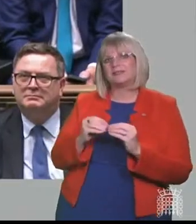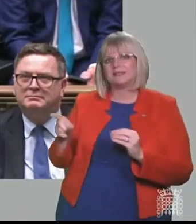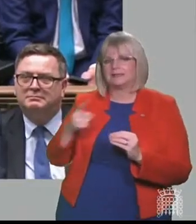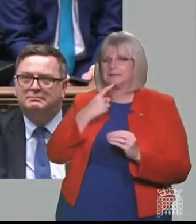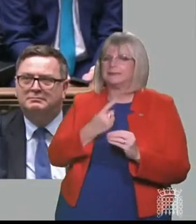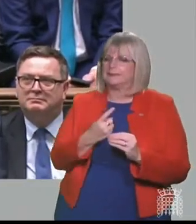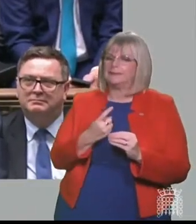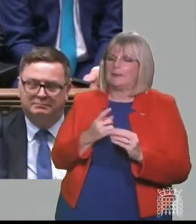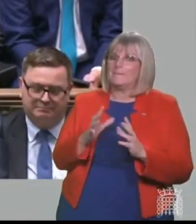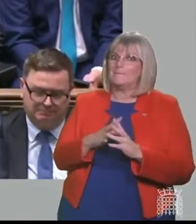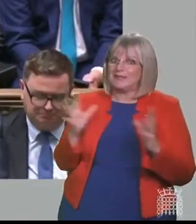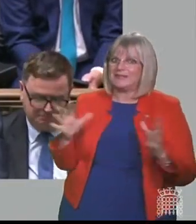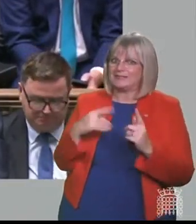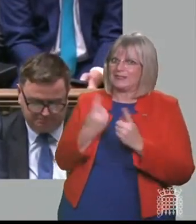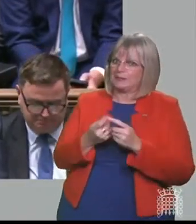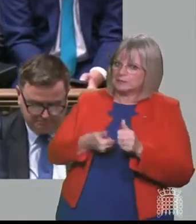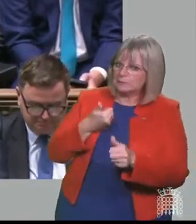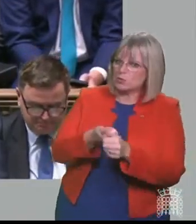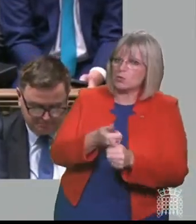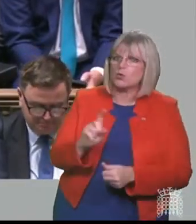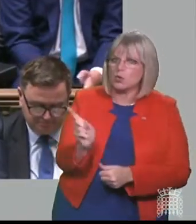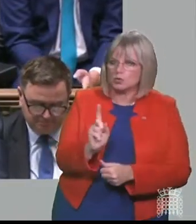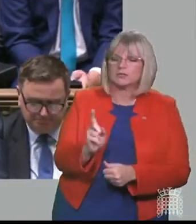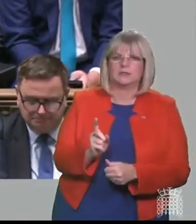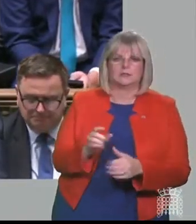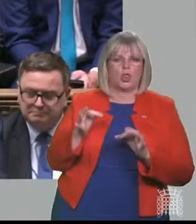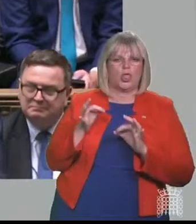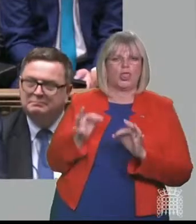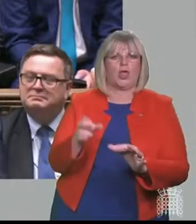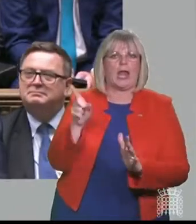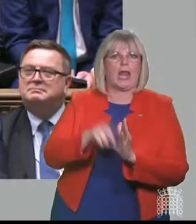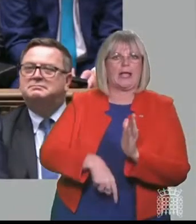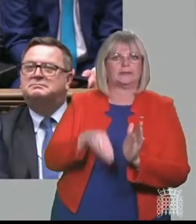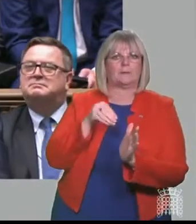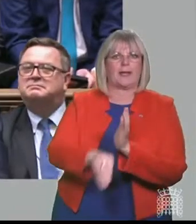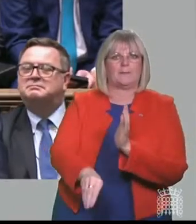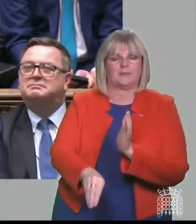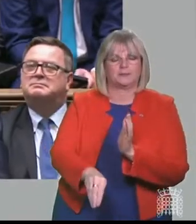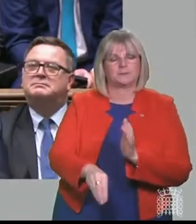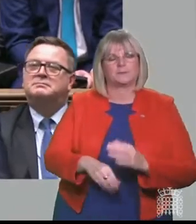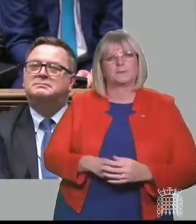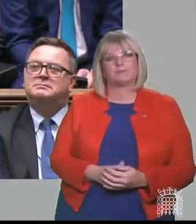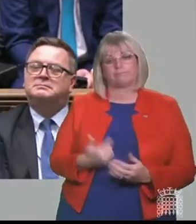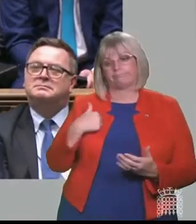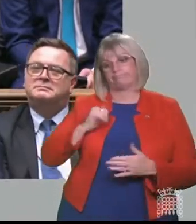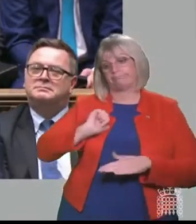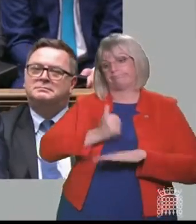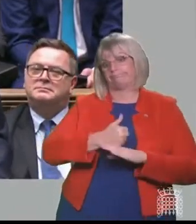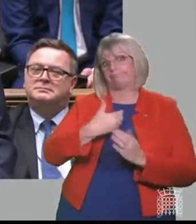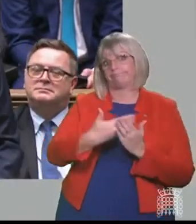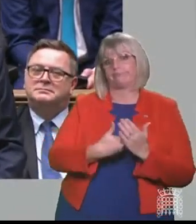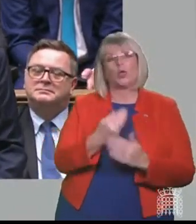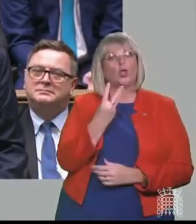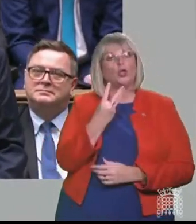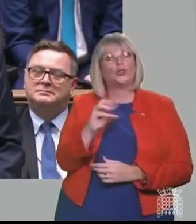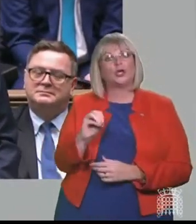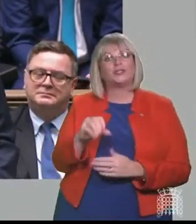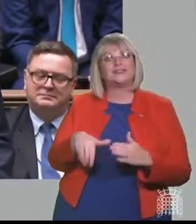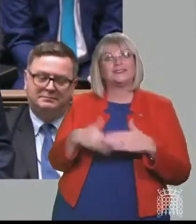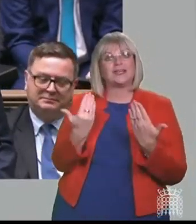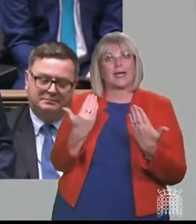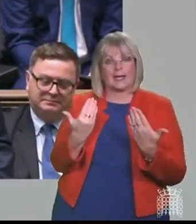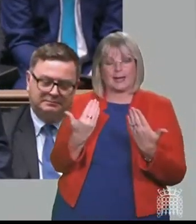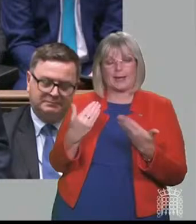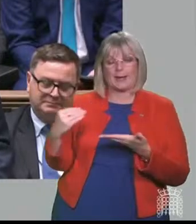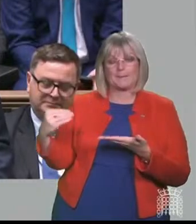payments. The Procurement Act we've passed means that the 30-day payment terms, which are already set for public sector